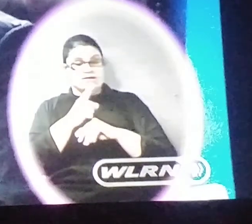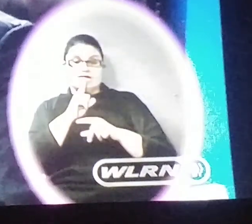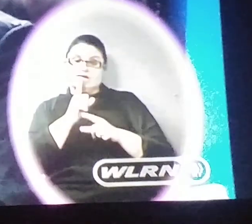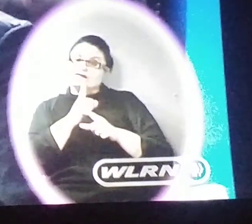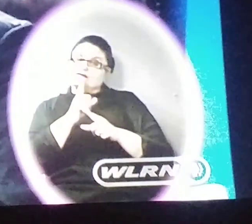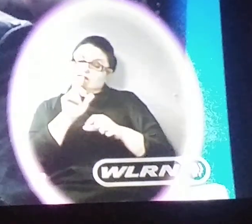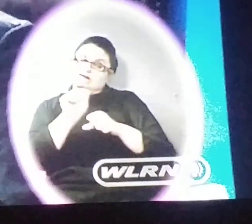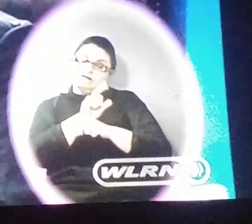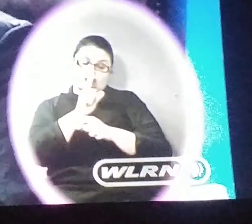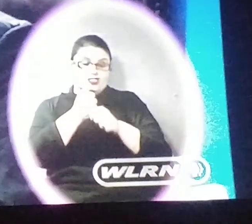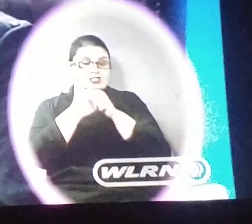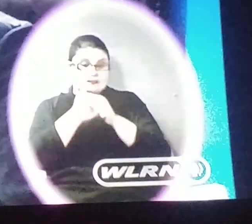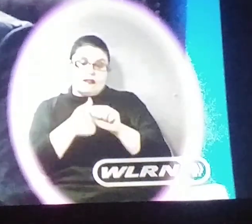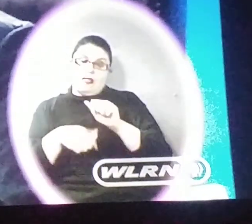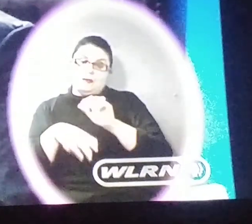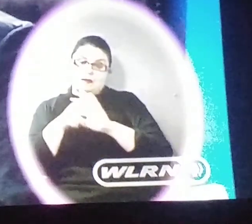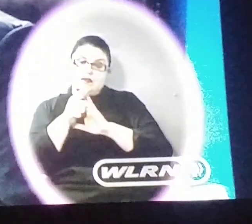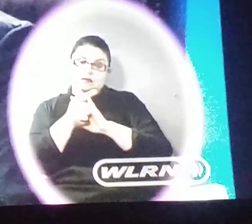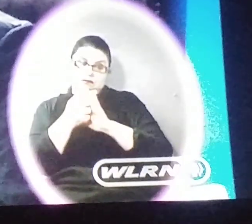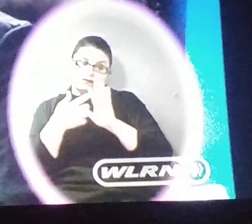confines of the board's policy.